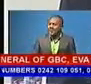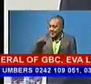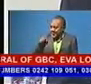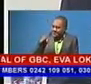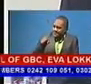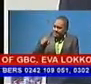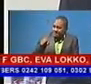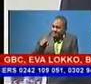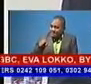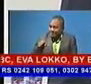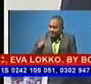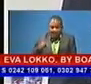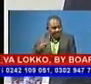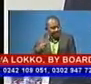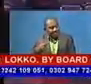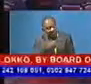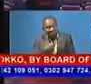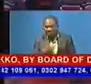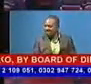Yes, my lord.